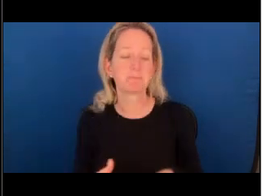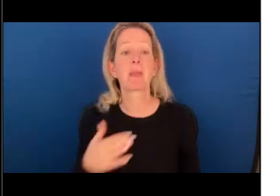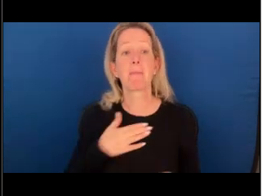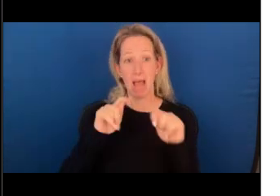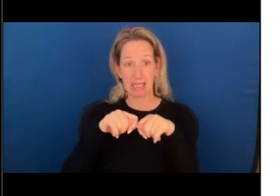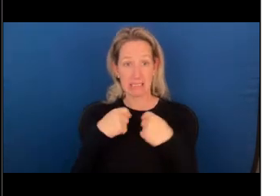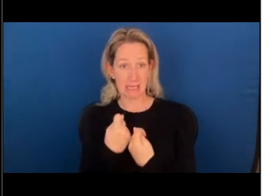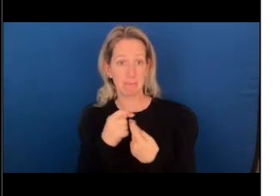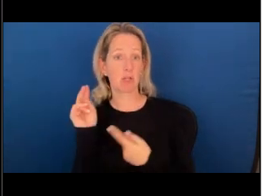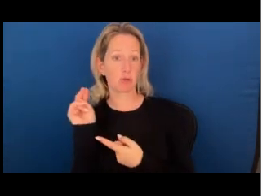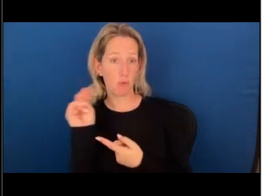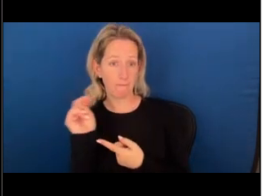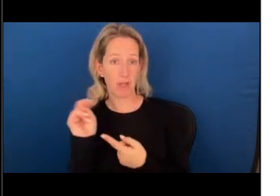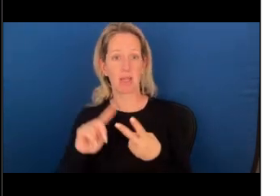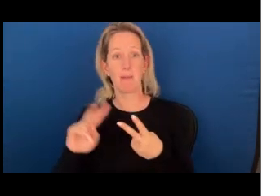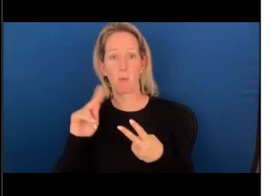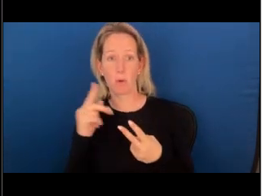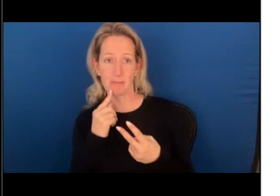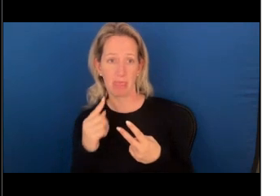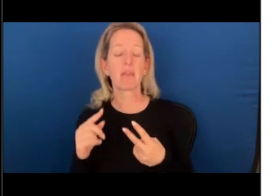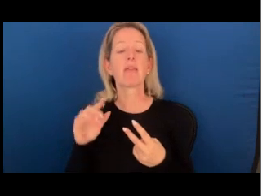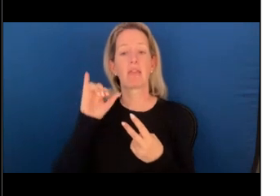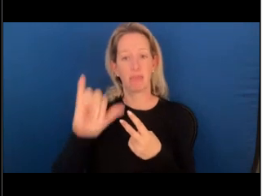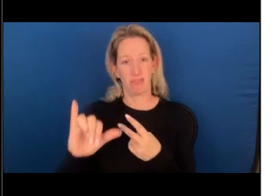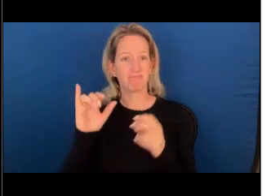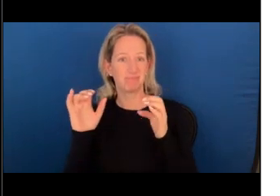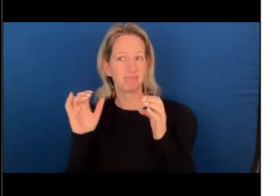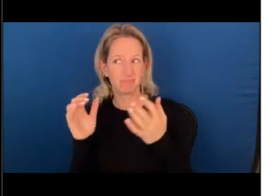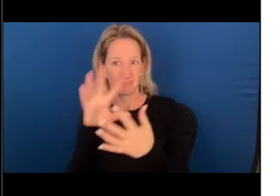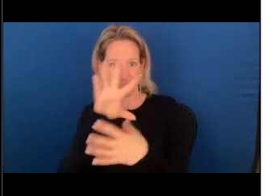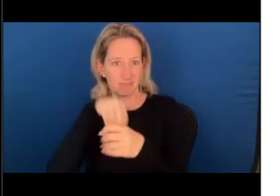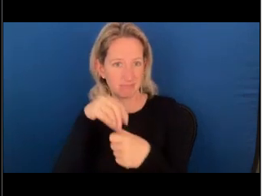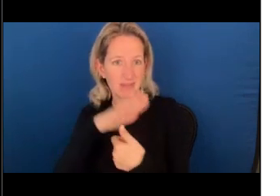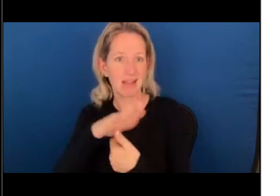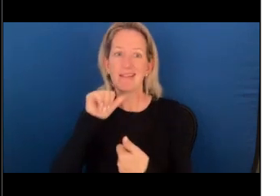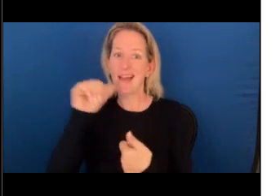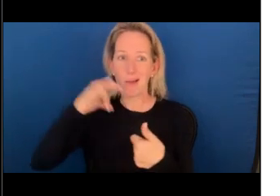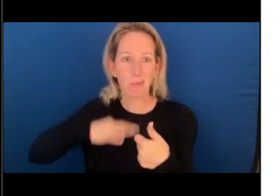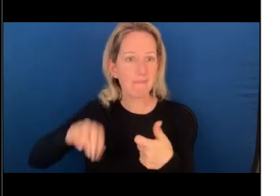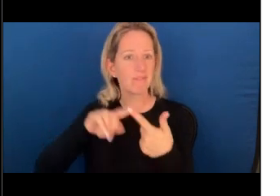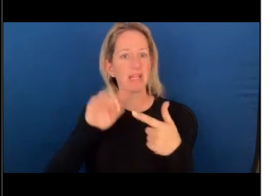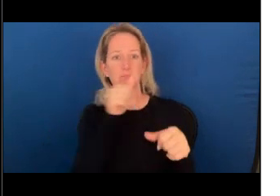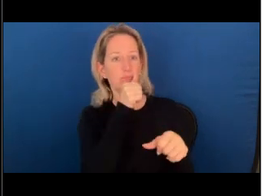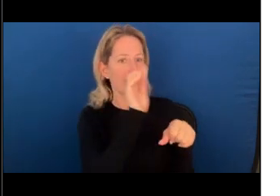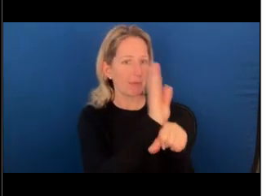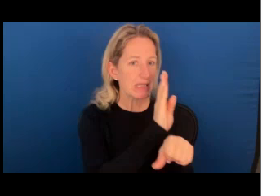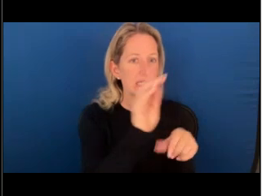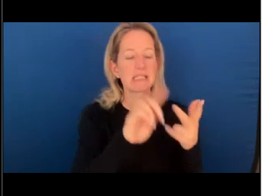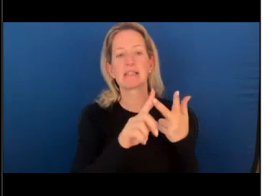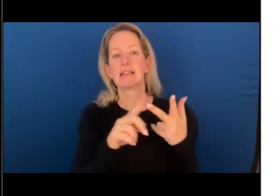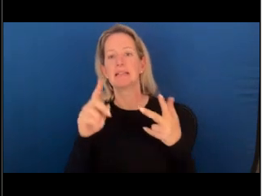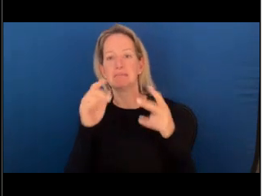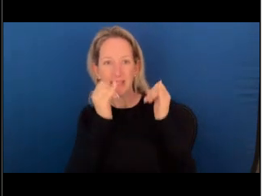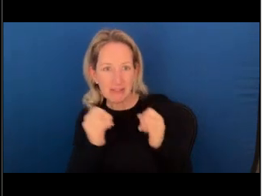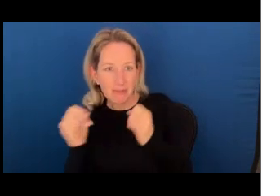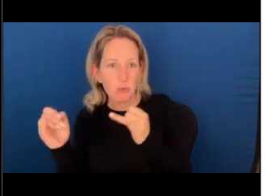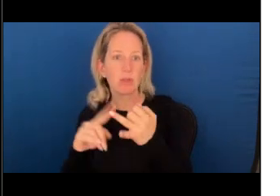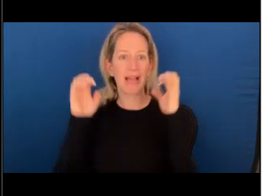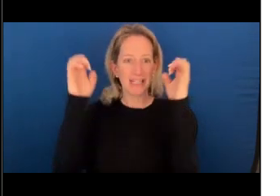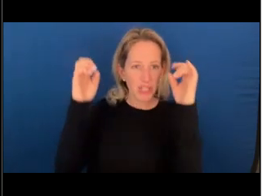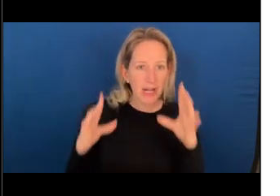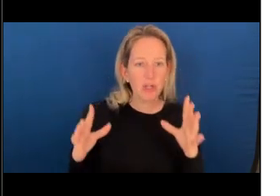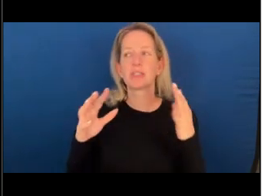and Portsmouth is made up of educational institutions, nonprofits, businesses, and state agencies to again get that same